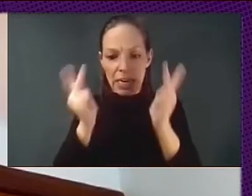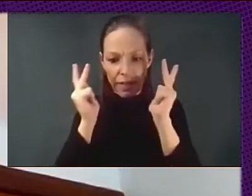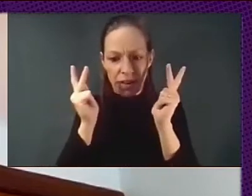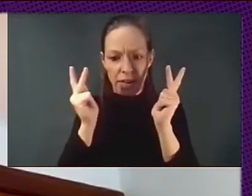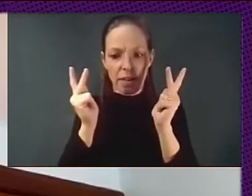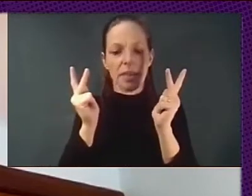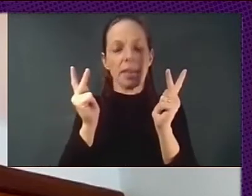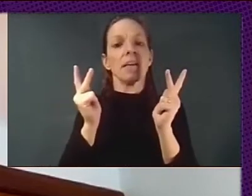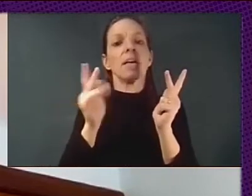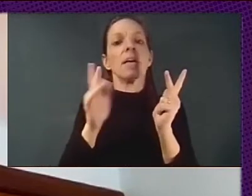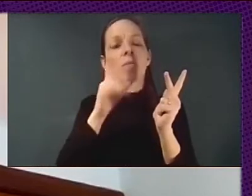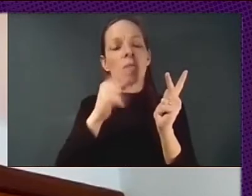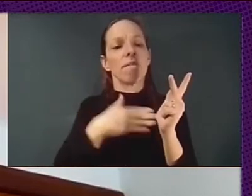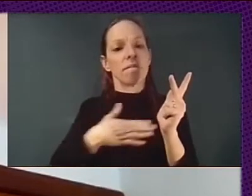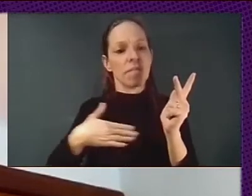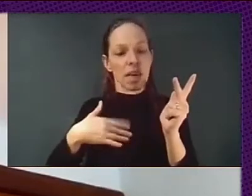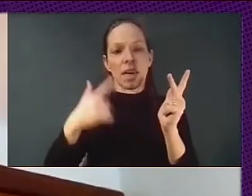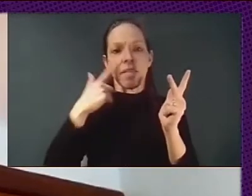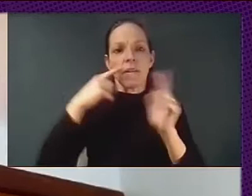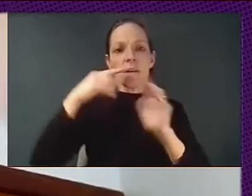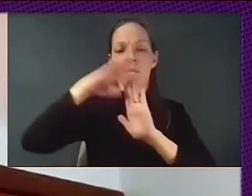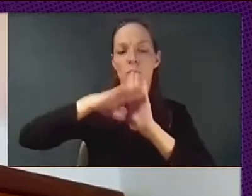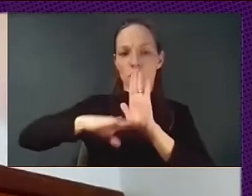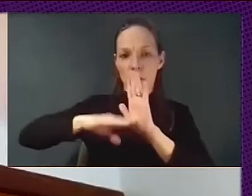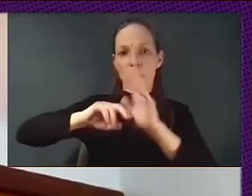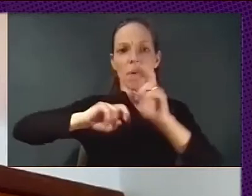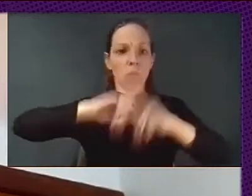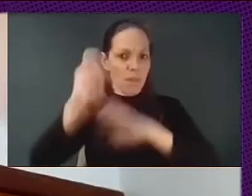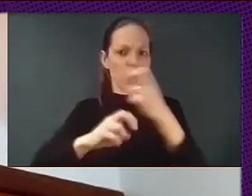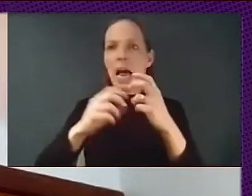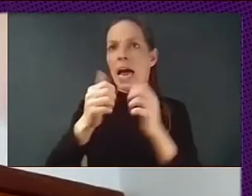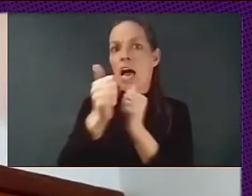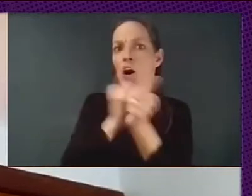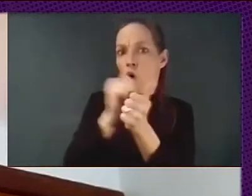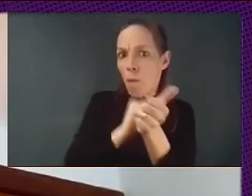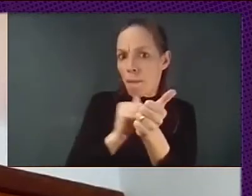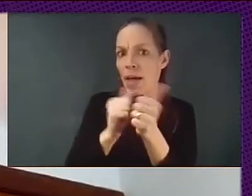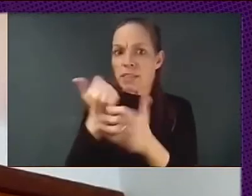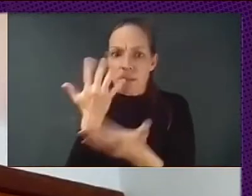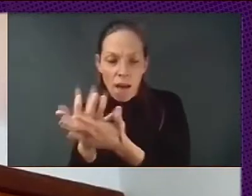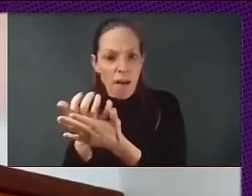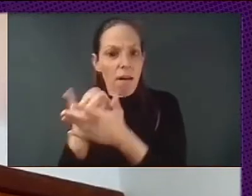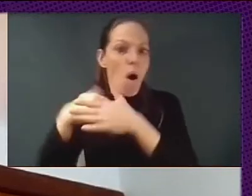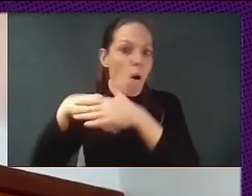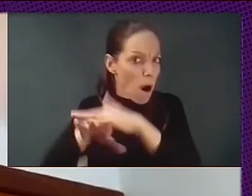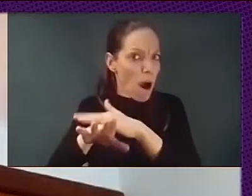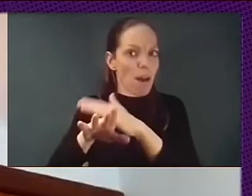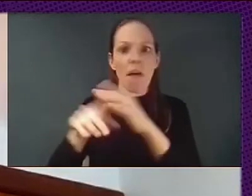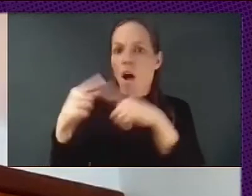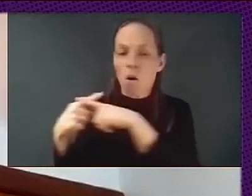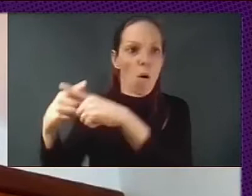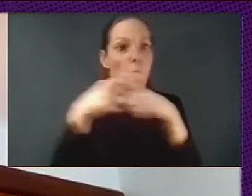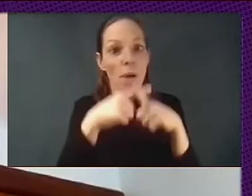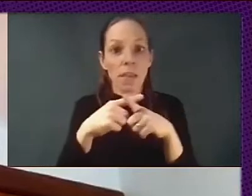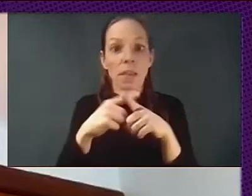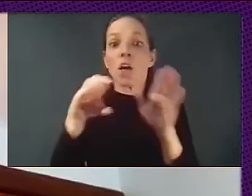copies or modify copies, and you were given access to the source code. And in the strongest form of free